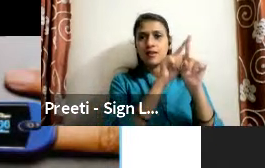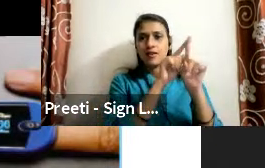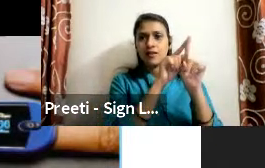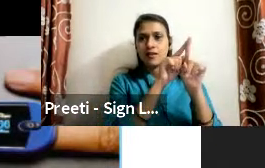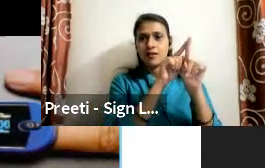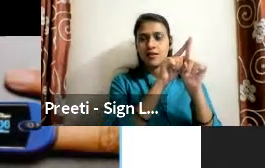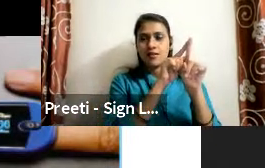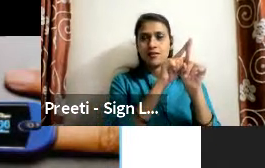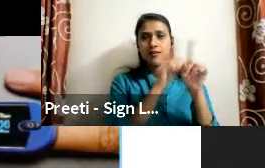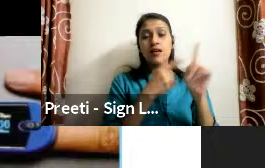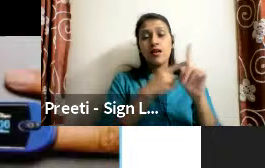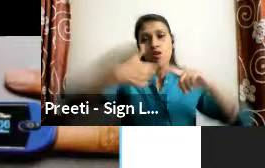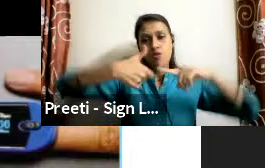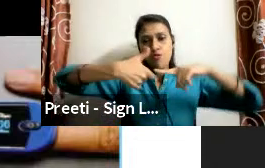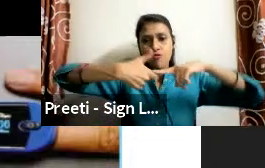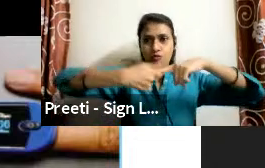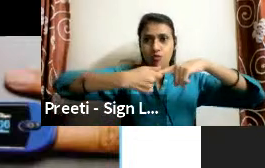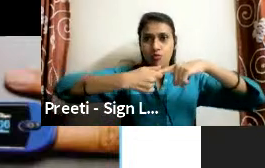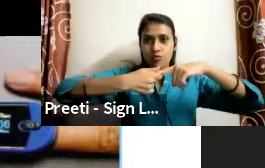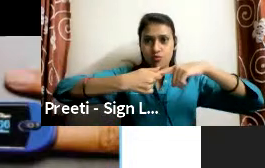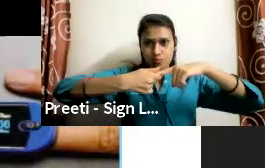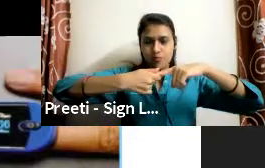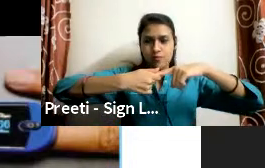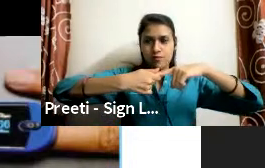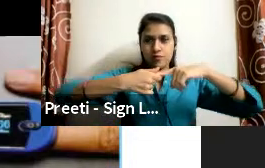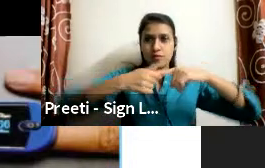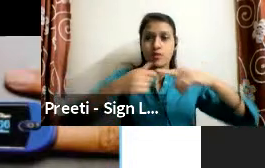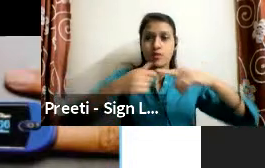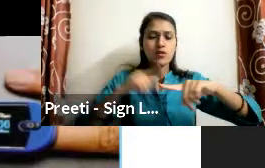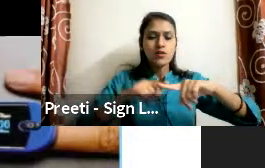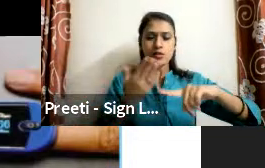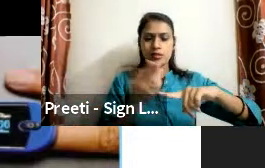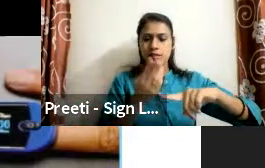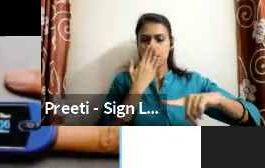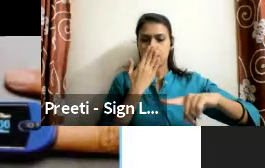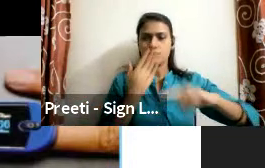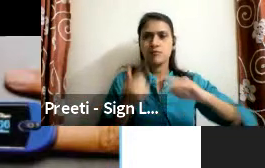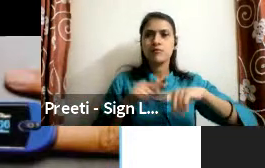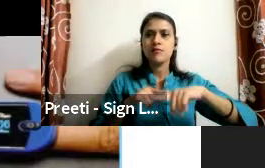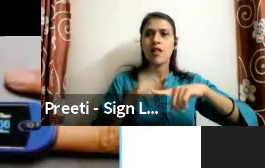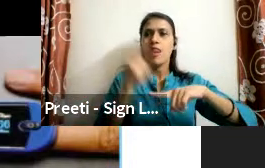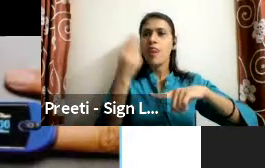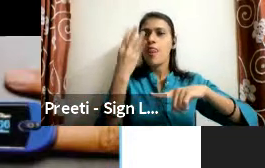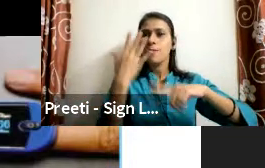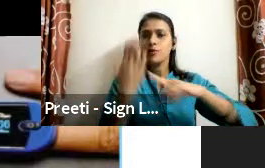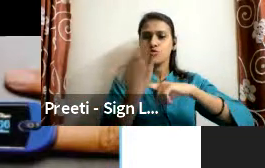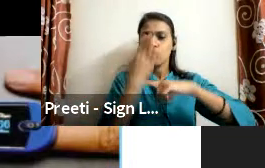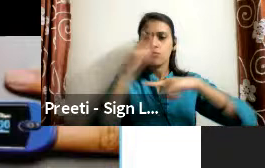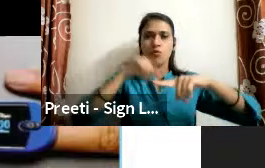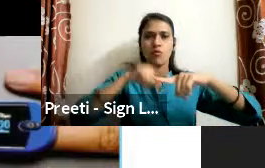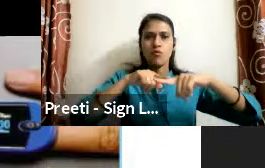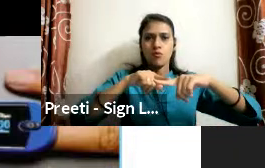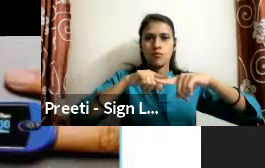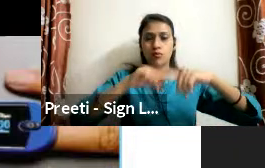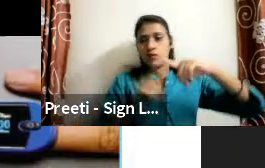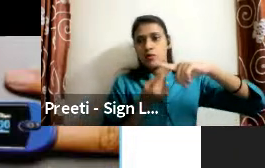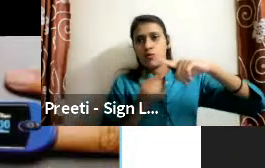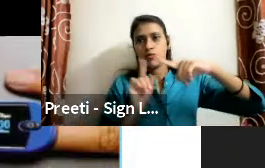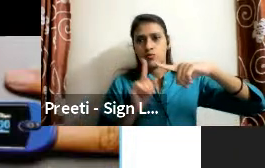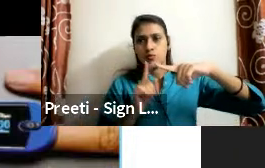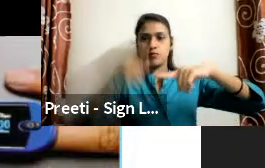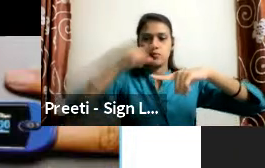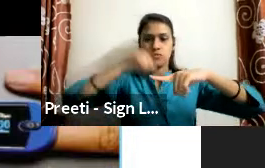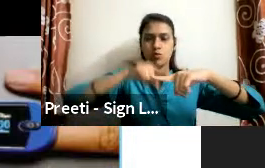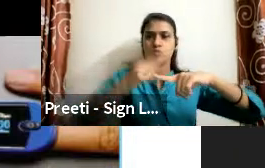a way that the screen is on facing you. You can see the screen there. Once you put the screen